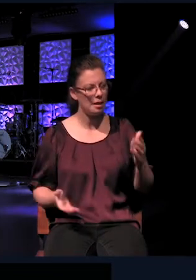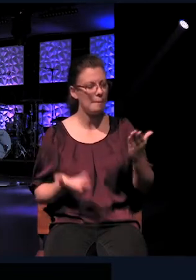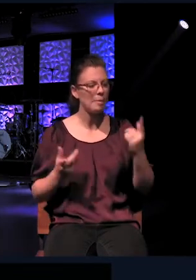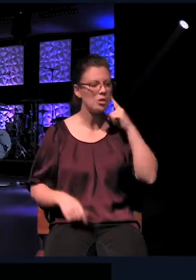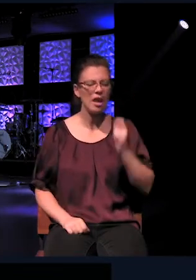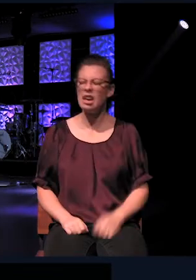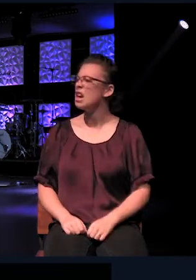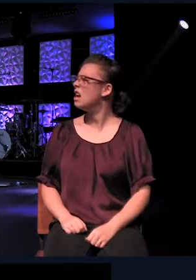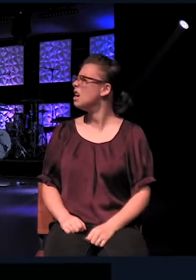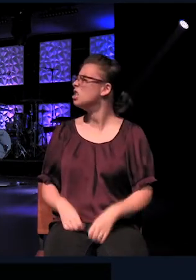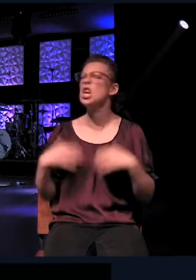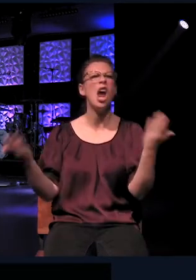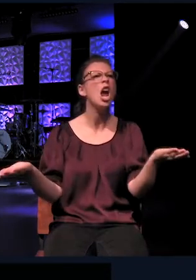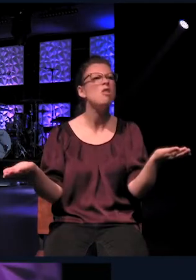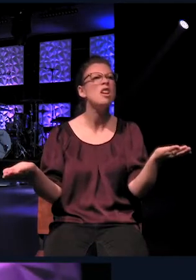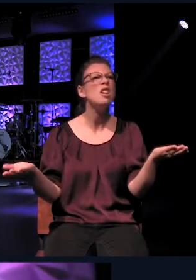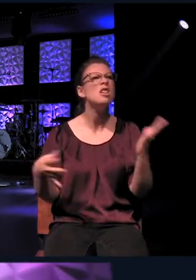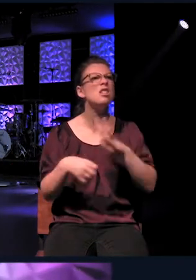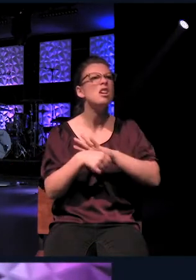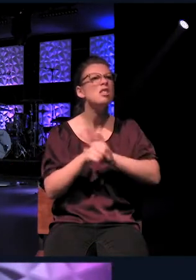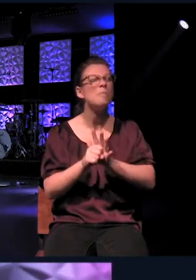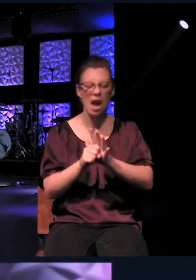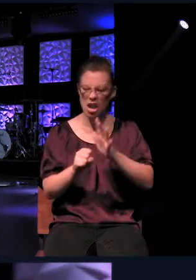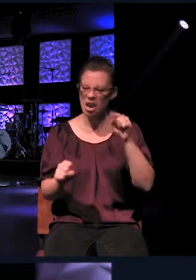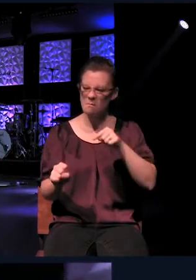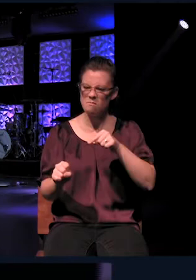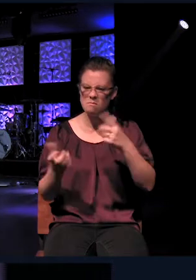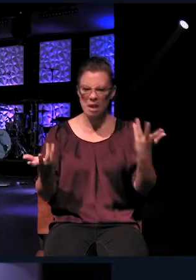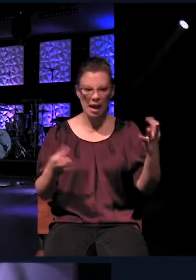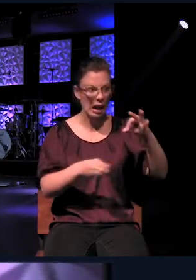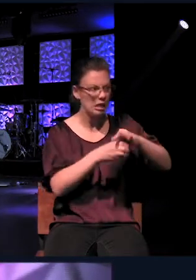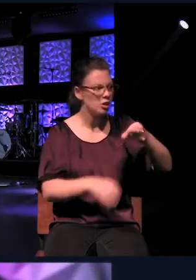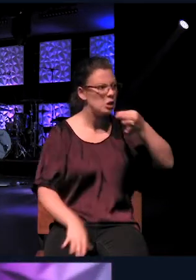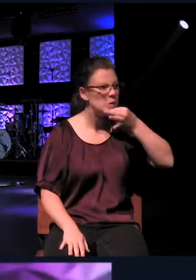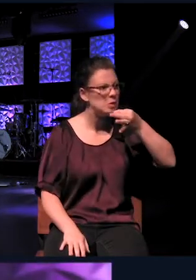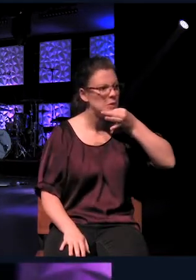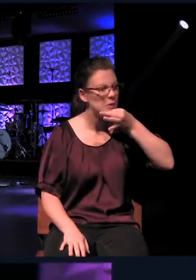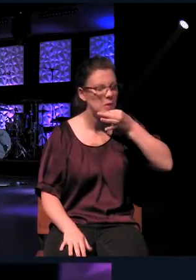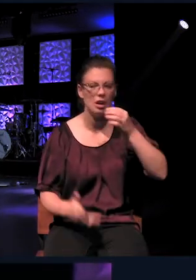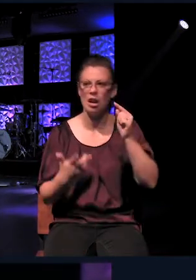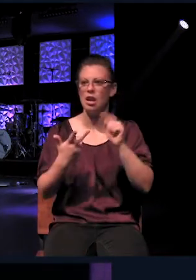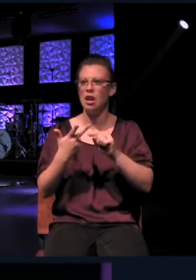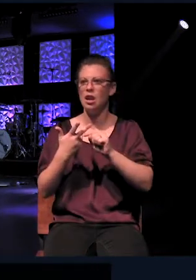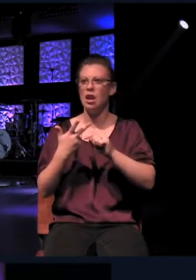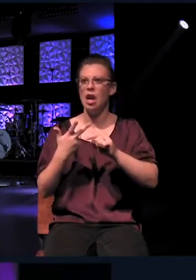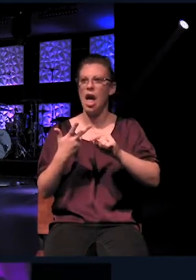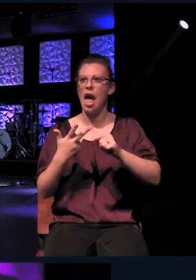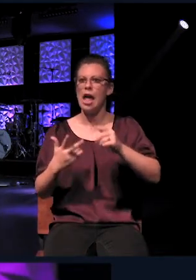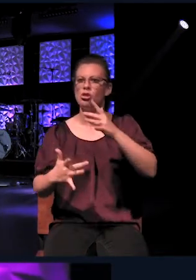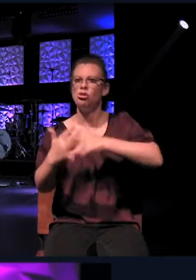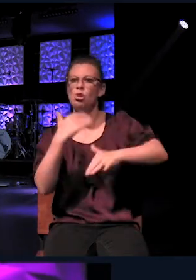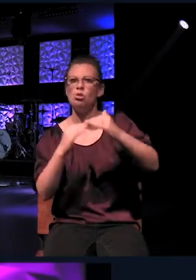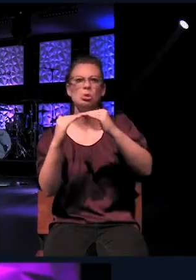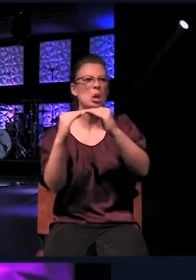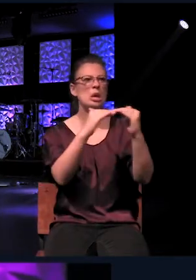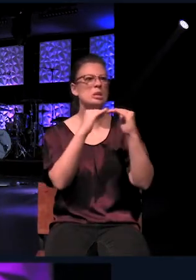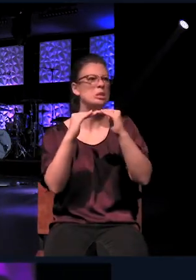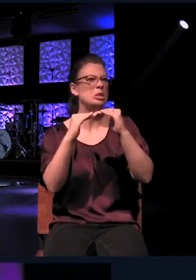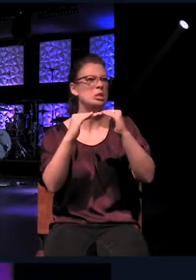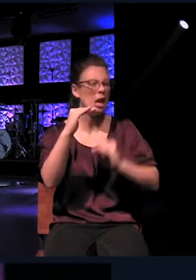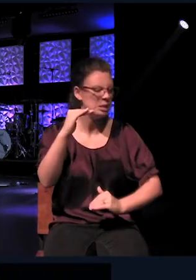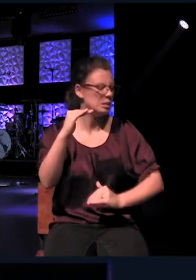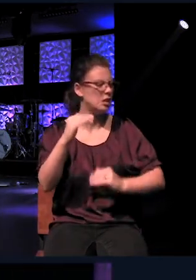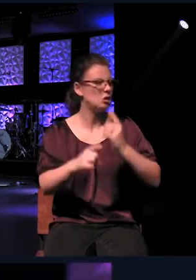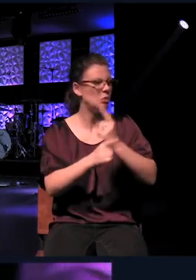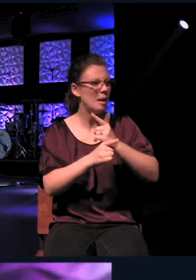in the middle of a pandemic. And there's an election going on, and there's social injustice, and my kids are